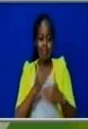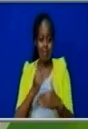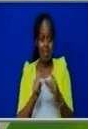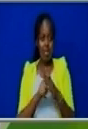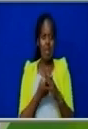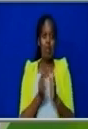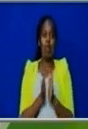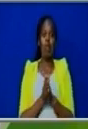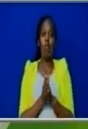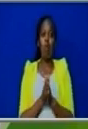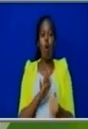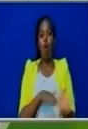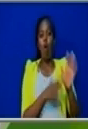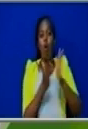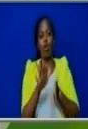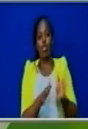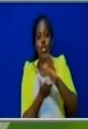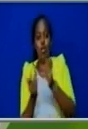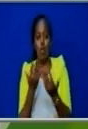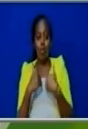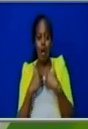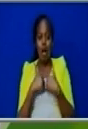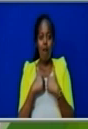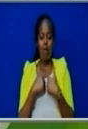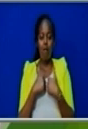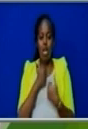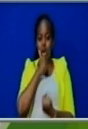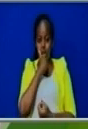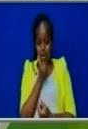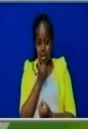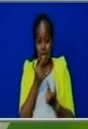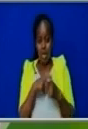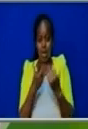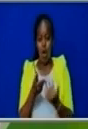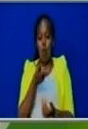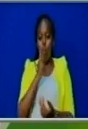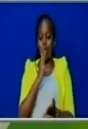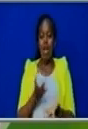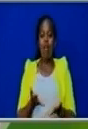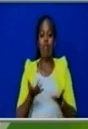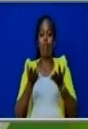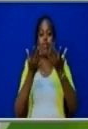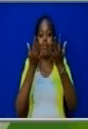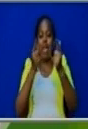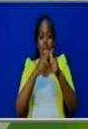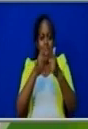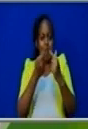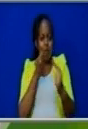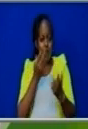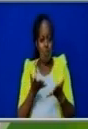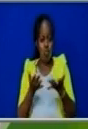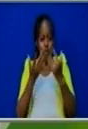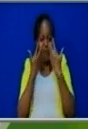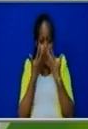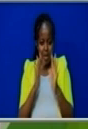starting from the oceans, Yes. whereby there's warm, the heat, Mhm. and therefore the water evaporates. Evaporates. Yes. And then from there,